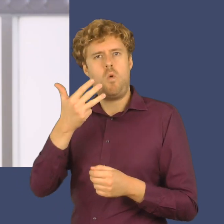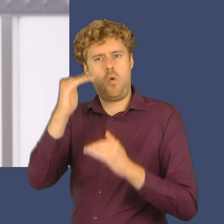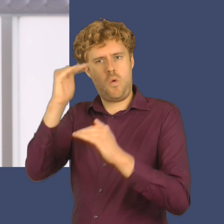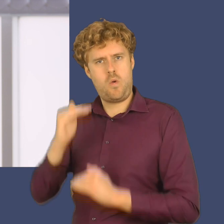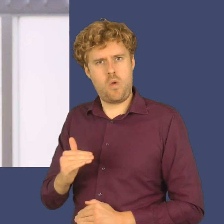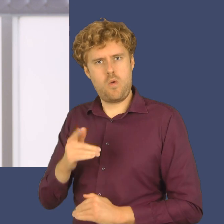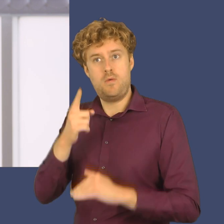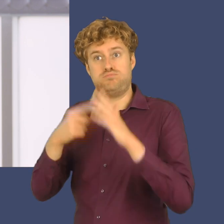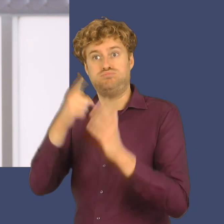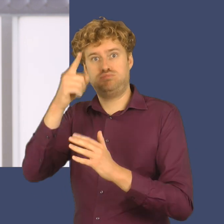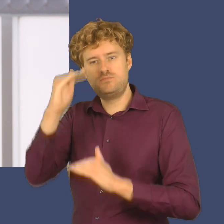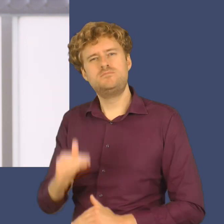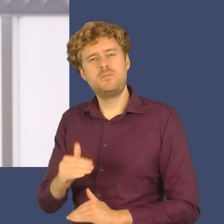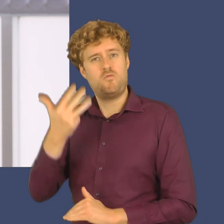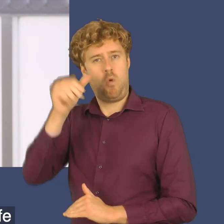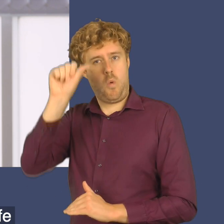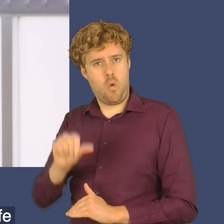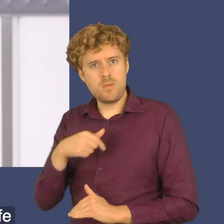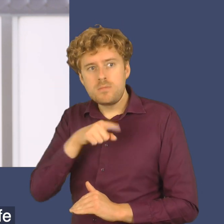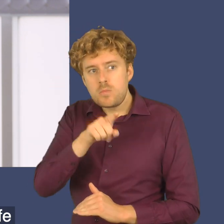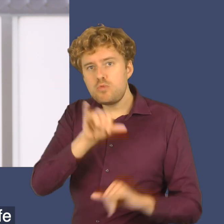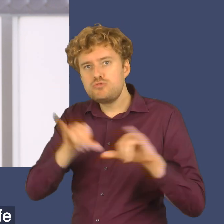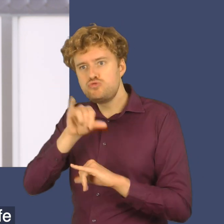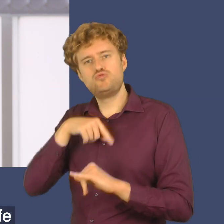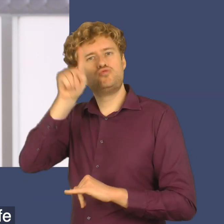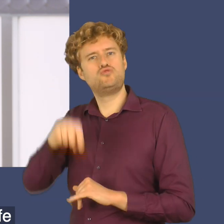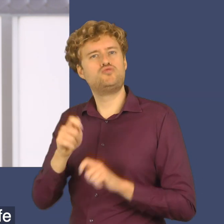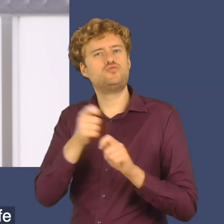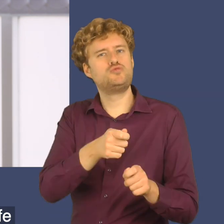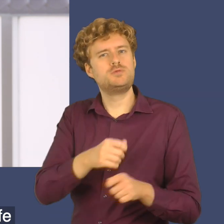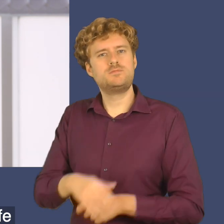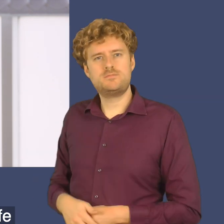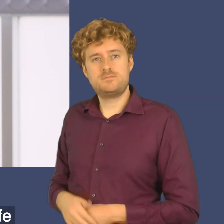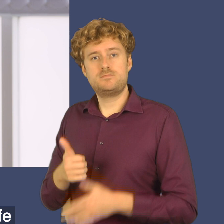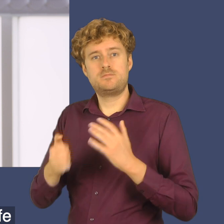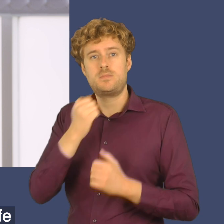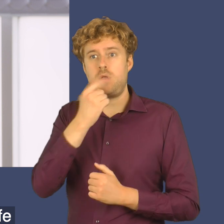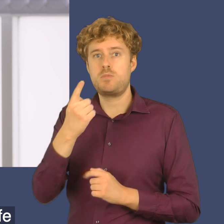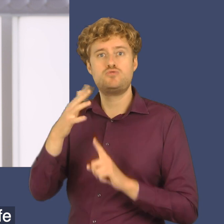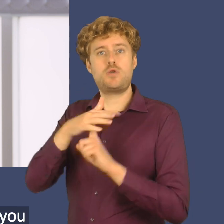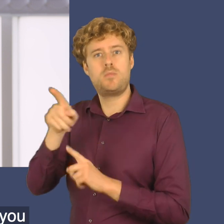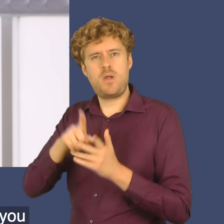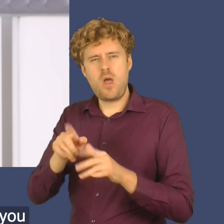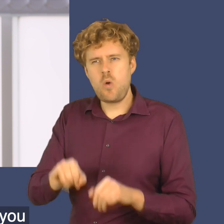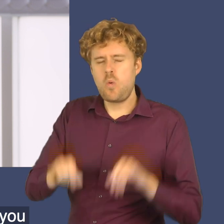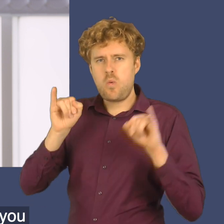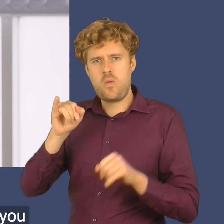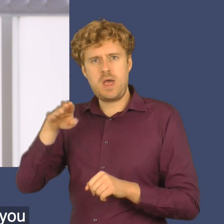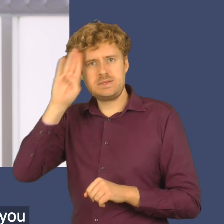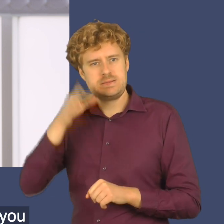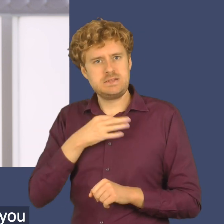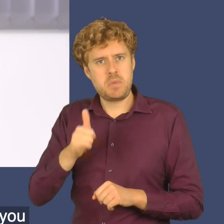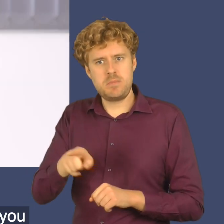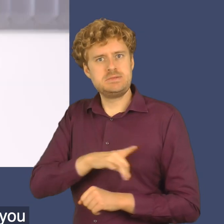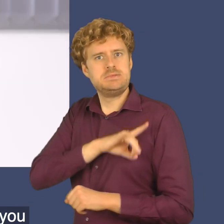4 different categories of response. So we start off with category 1, which was for life-threatening emergencies. It's the most serious